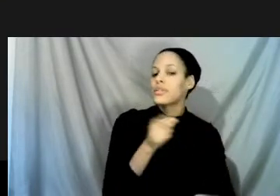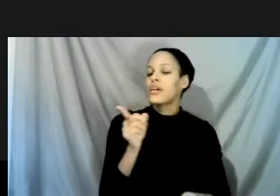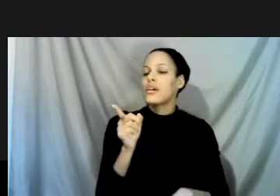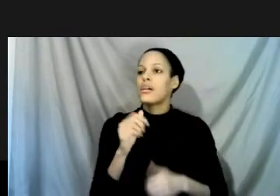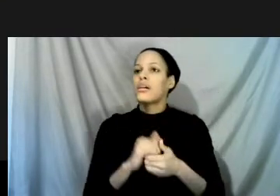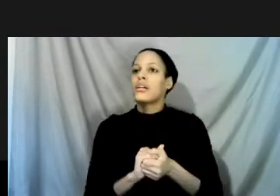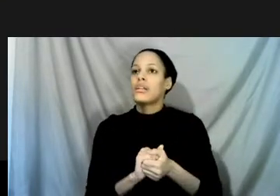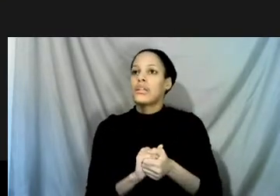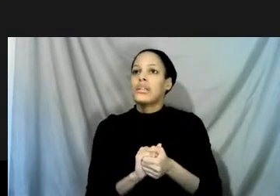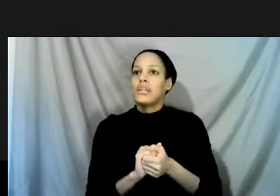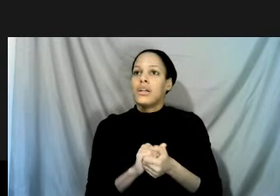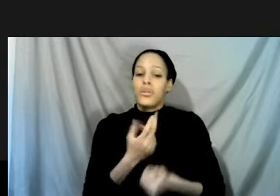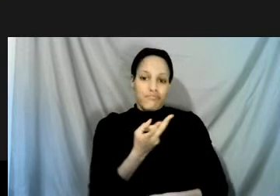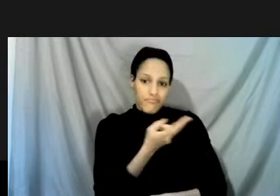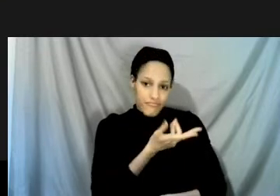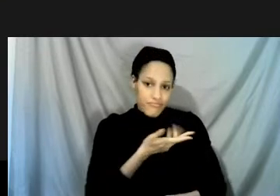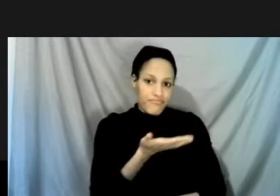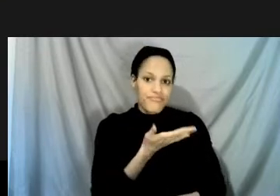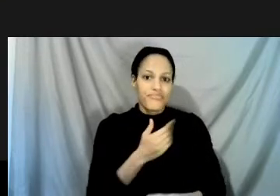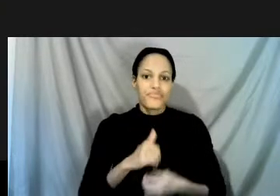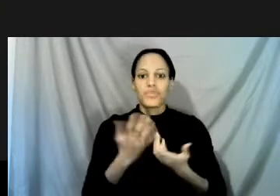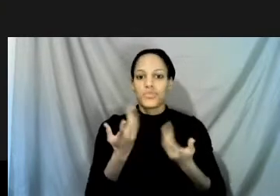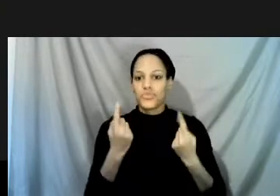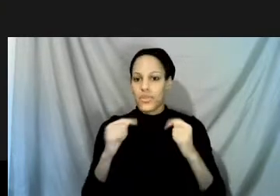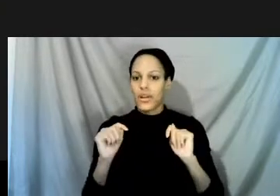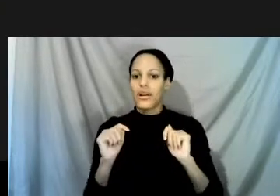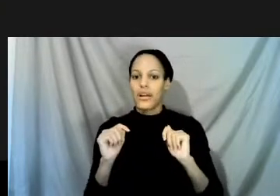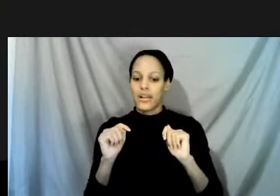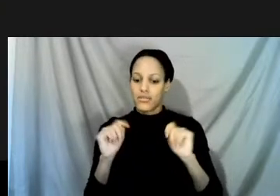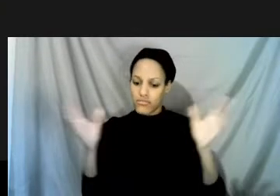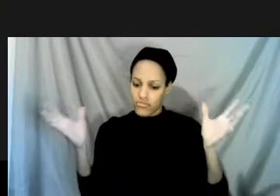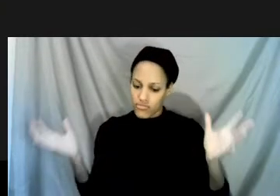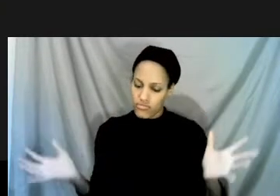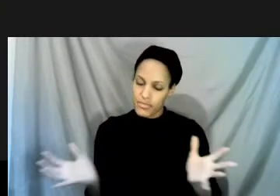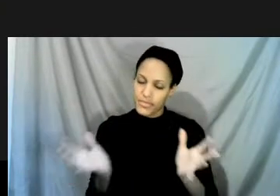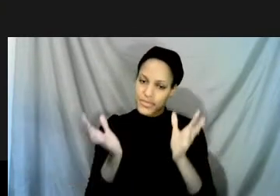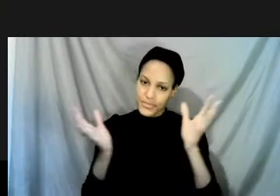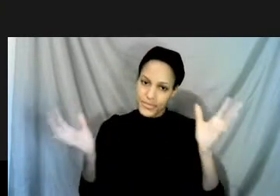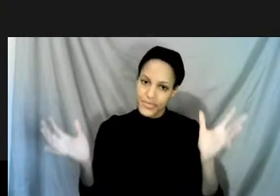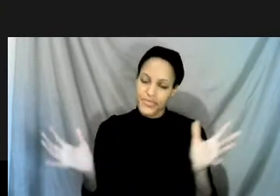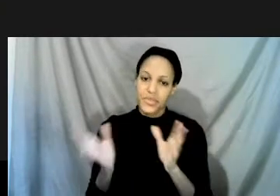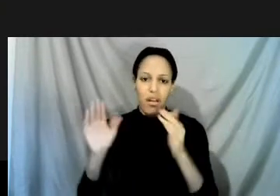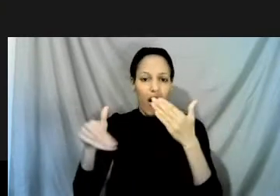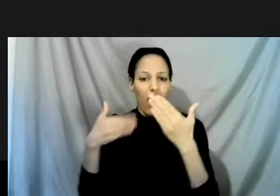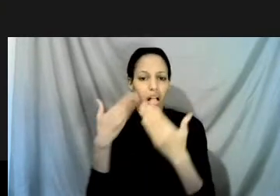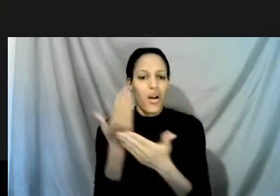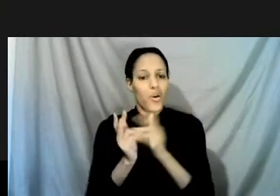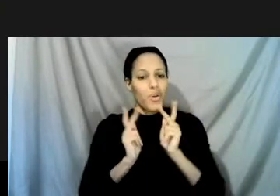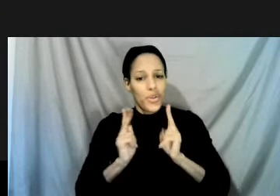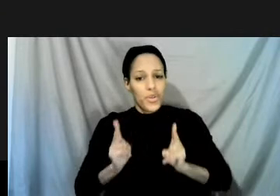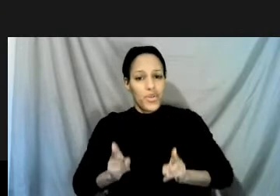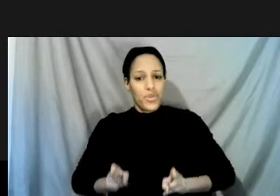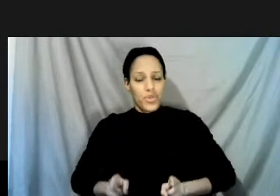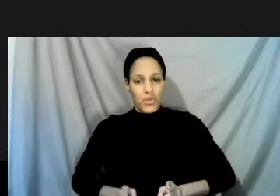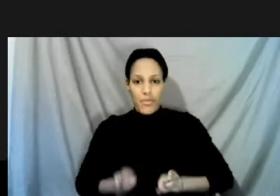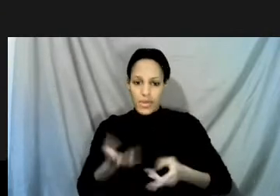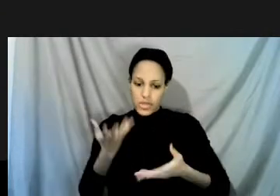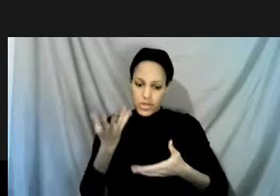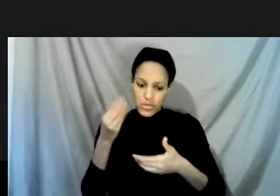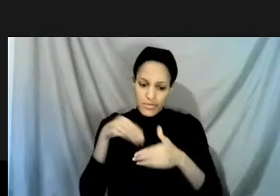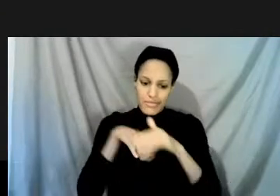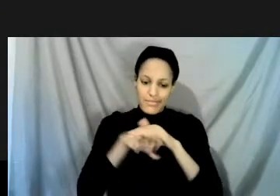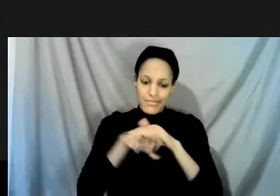try to, I would say, encourage all human beings who come into the classroom